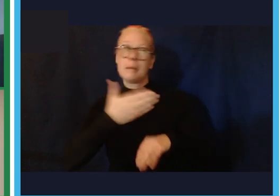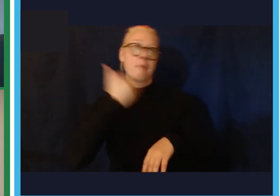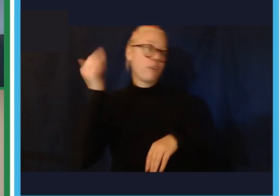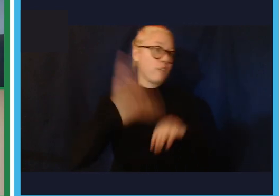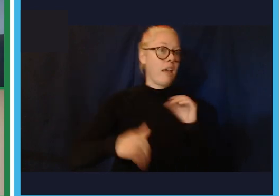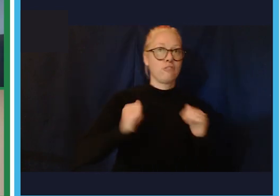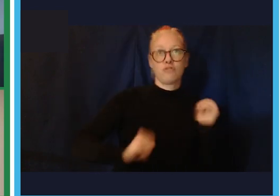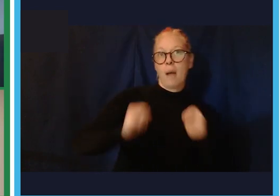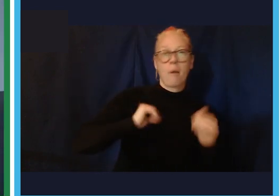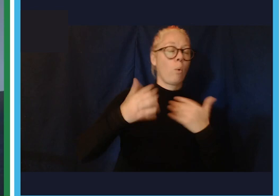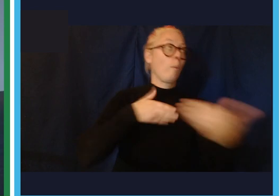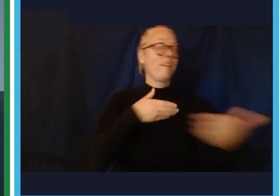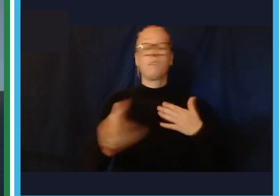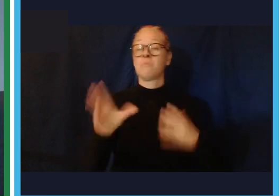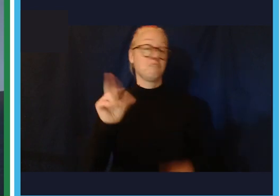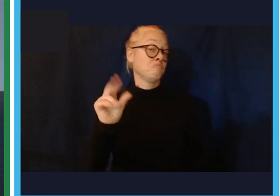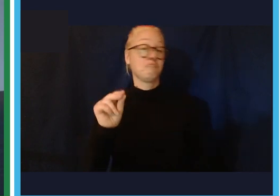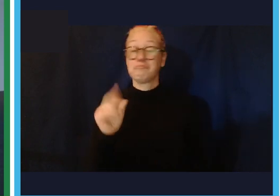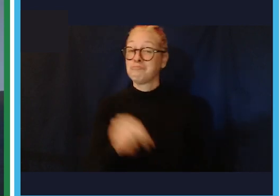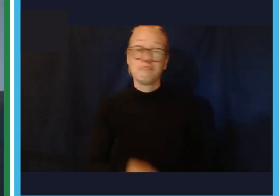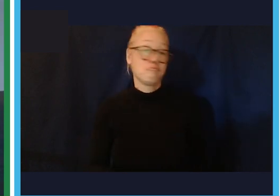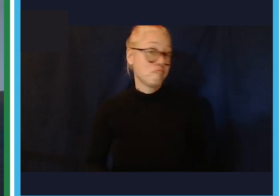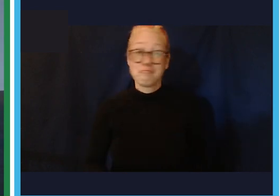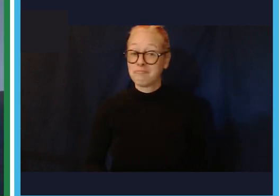fortunate that I have